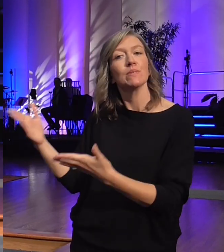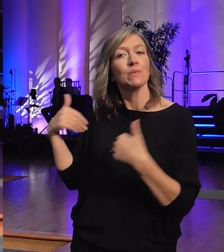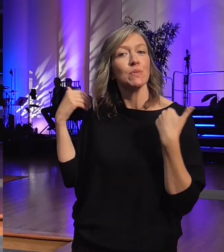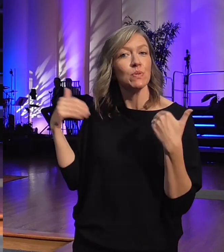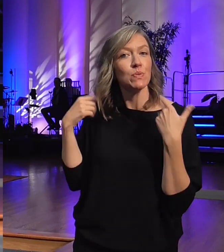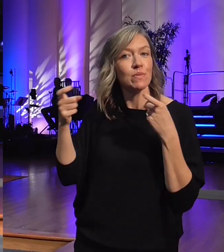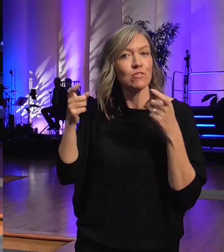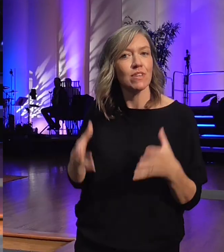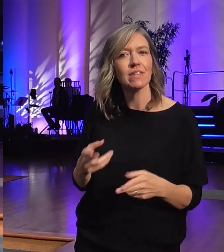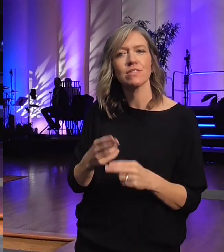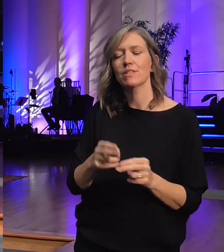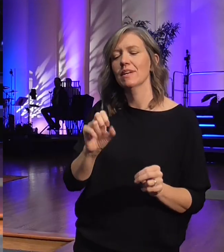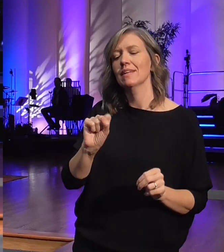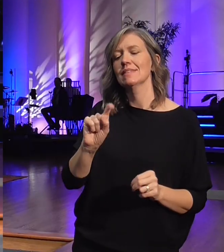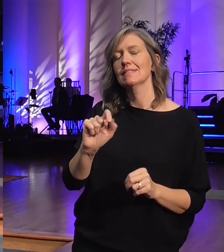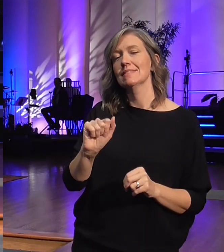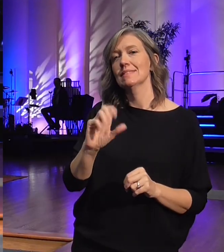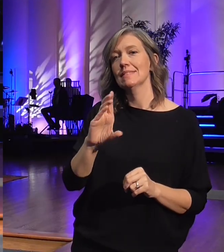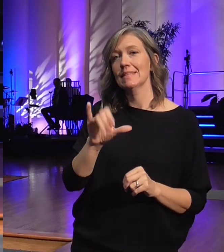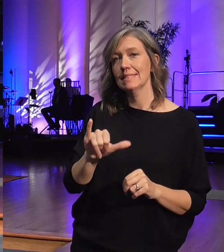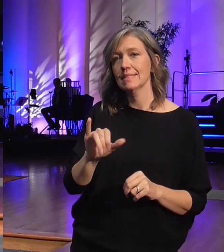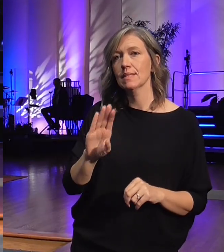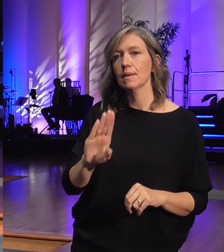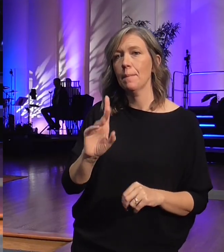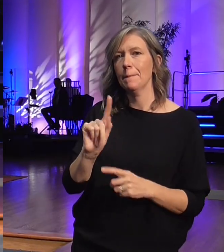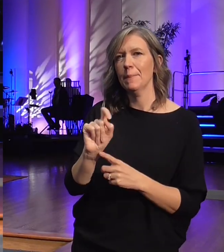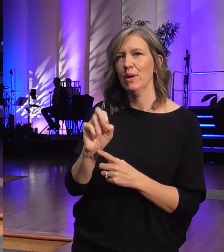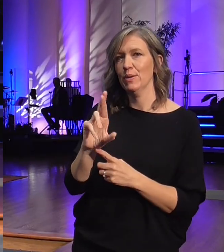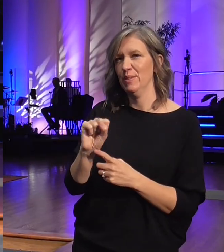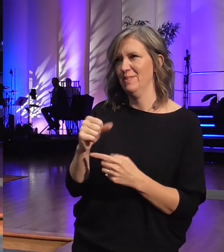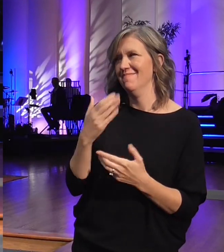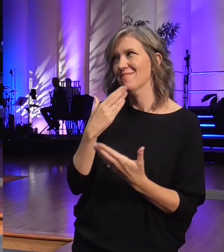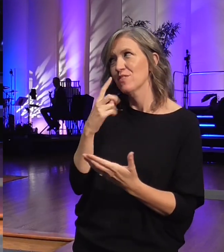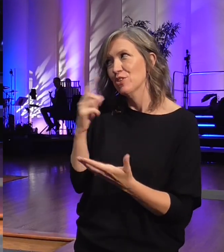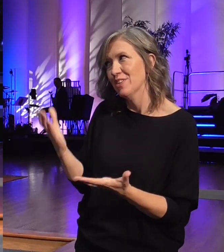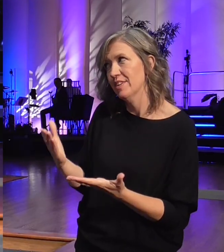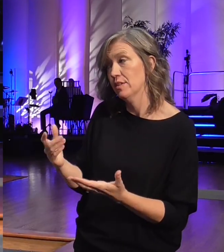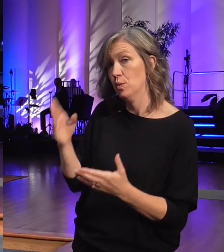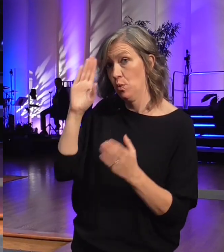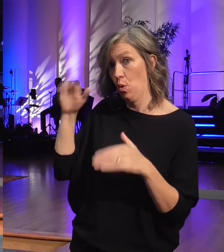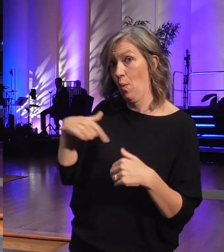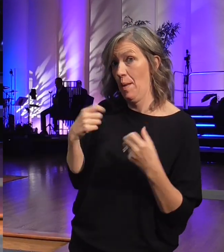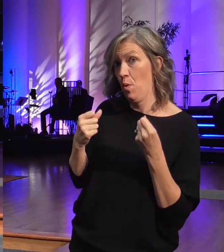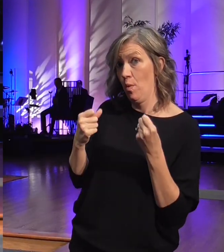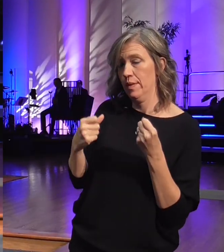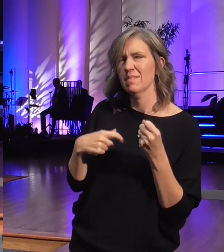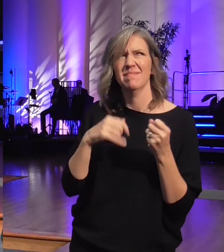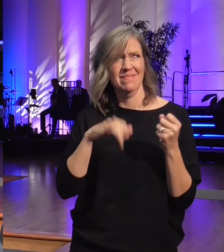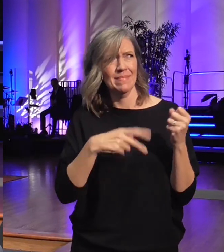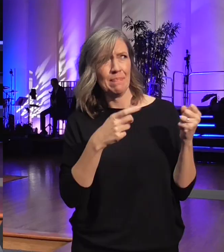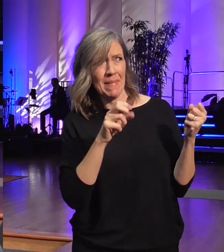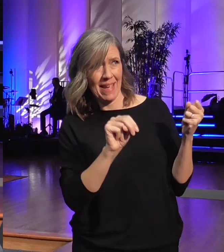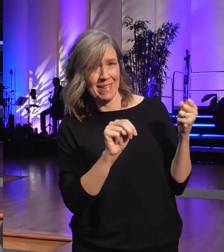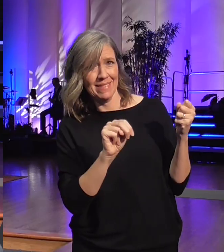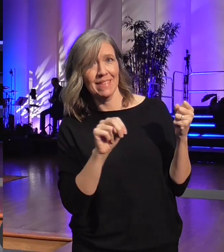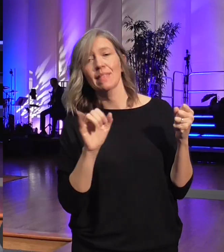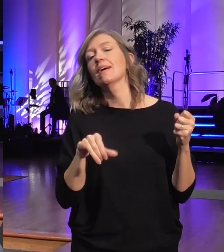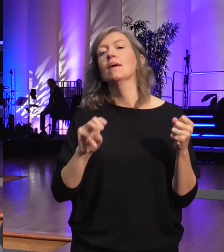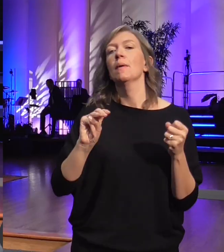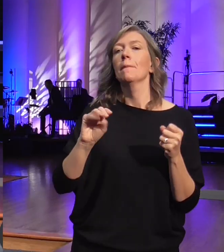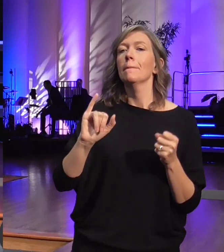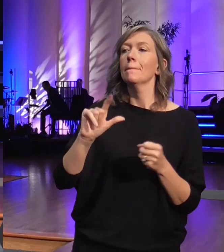Butters. So glad that you're here. Stacy, do you know what I'm holding in my hand? That is a pen of some kind, Josh. It is a